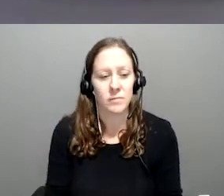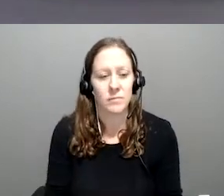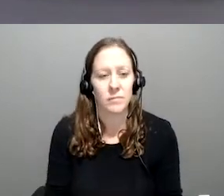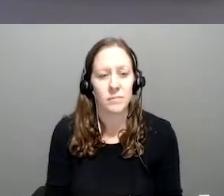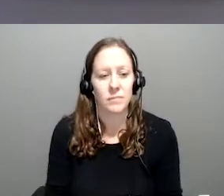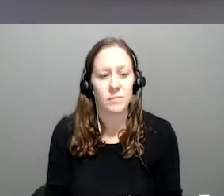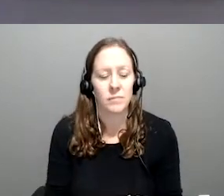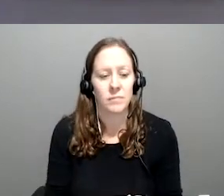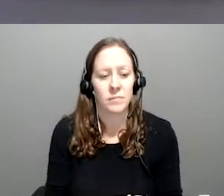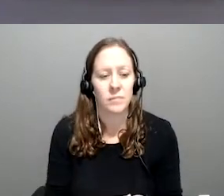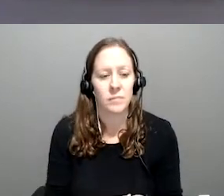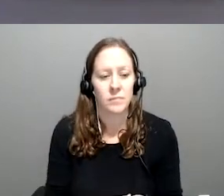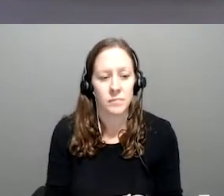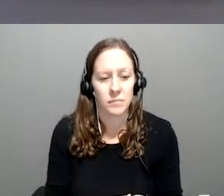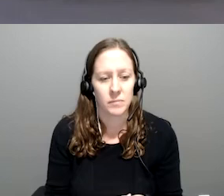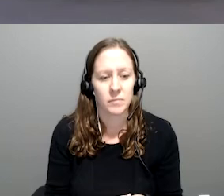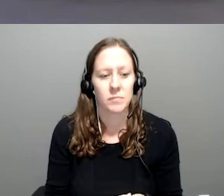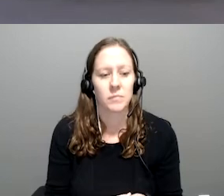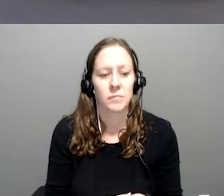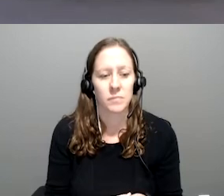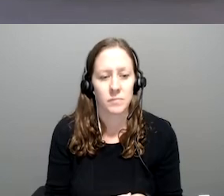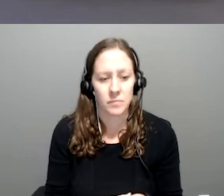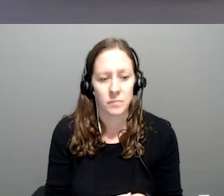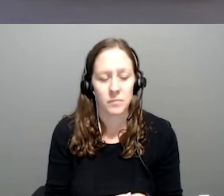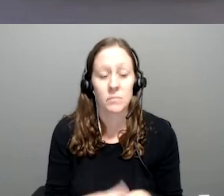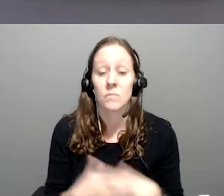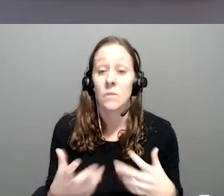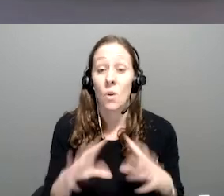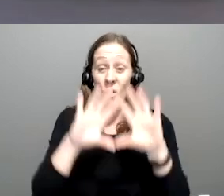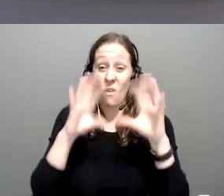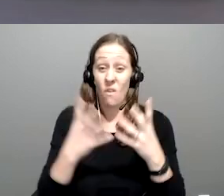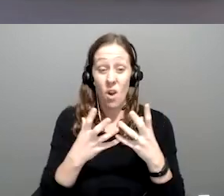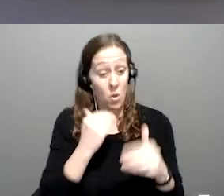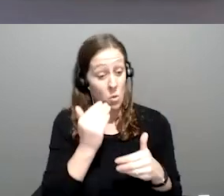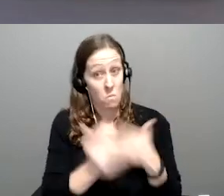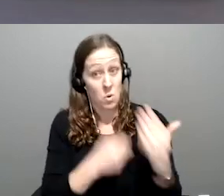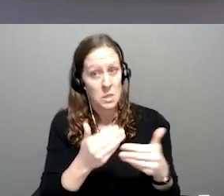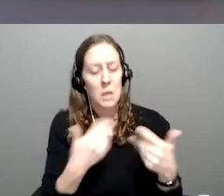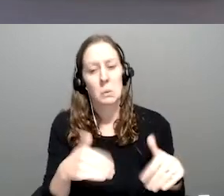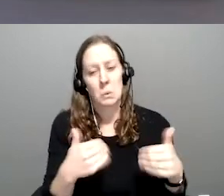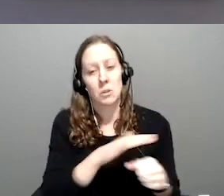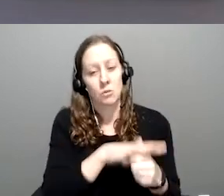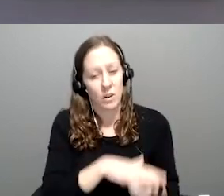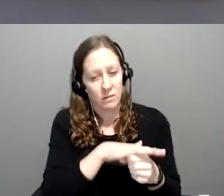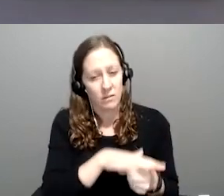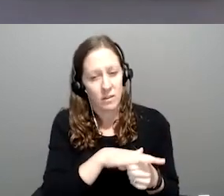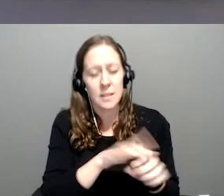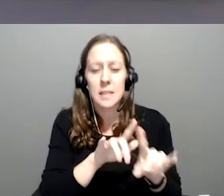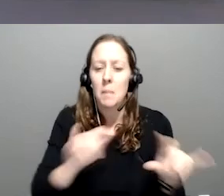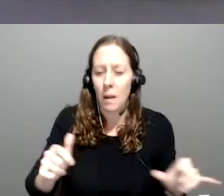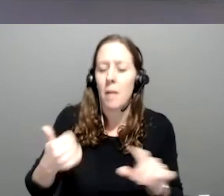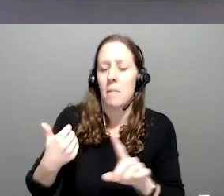So I think overall, just for the process itself, it is stressful, but there are still positives around it.